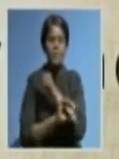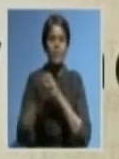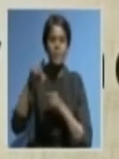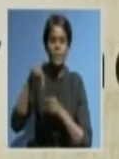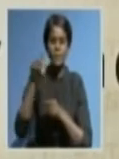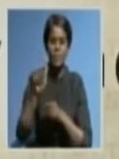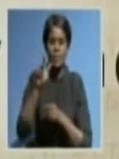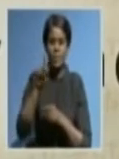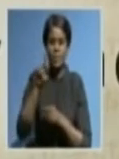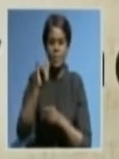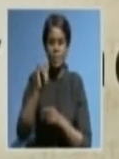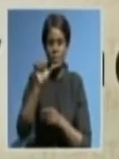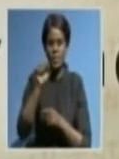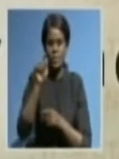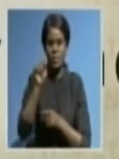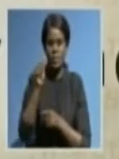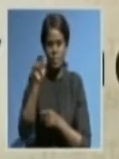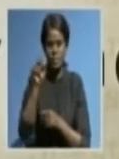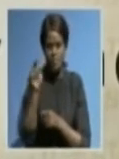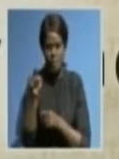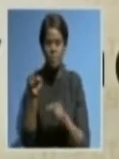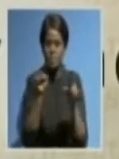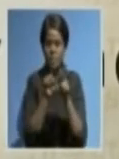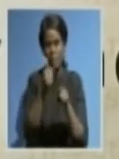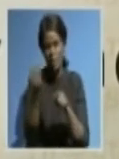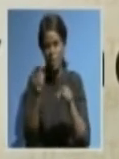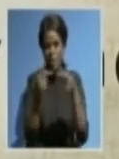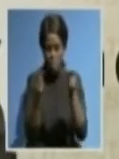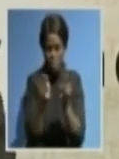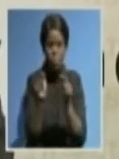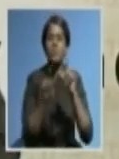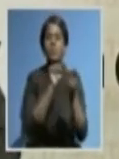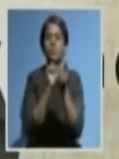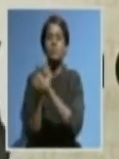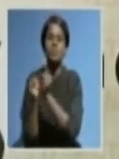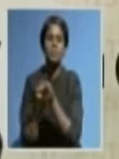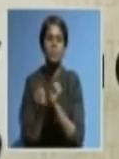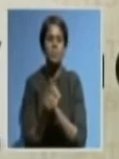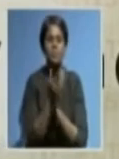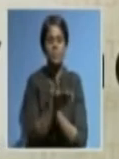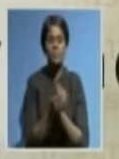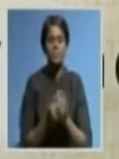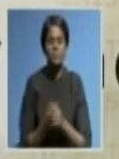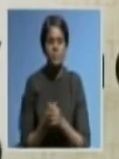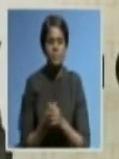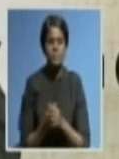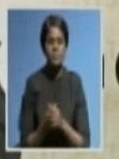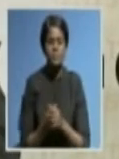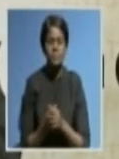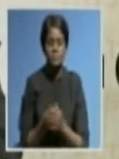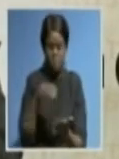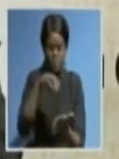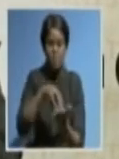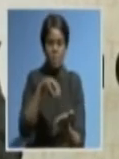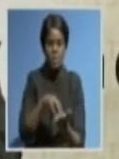contacts, both the first generation contacts and the second generation contacts. 4 of the cases out